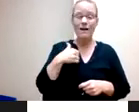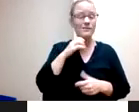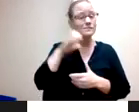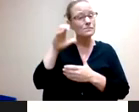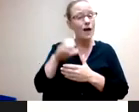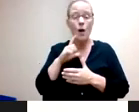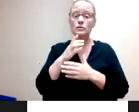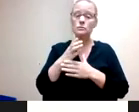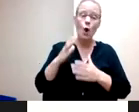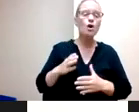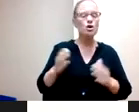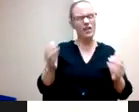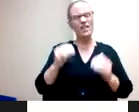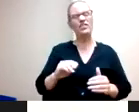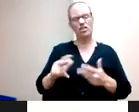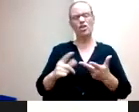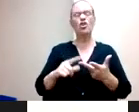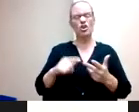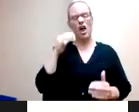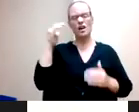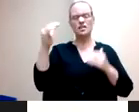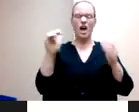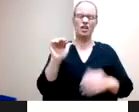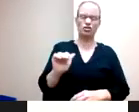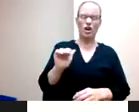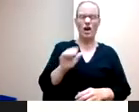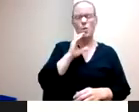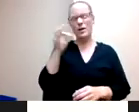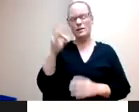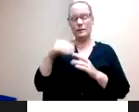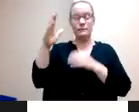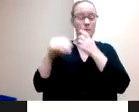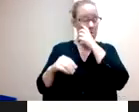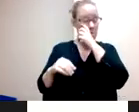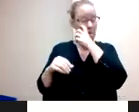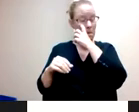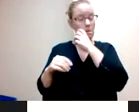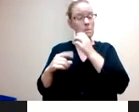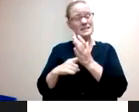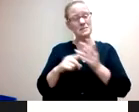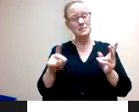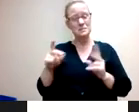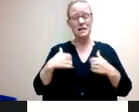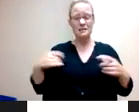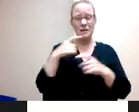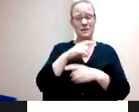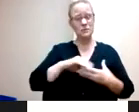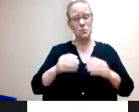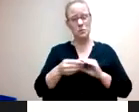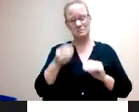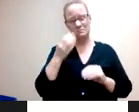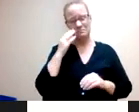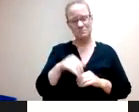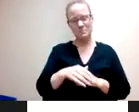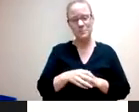adult children. 18 and over. You can imagine people have complicated stories